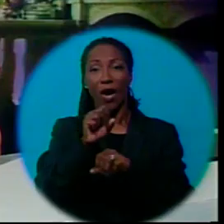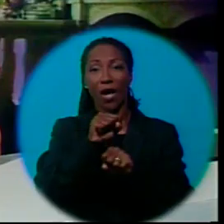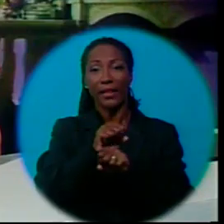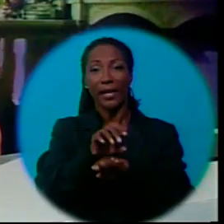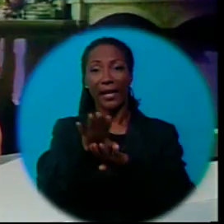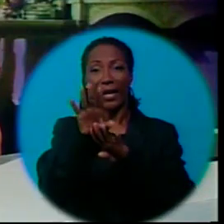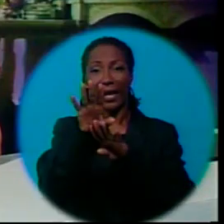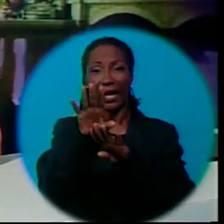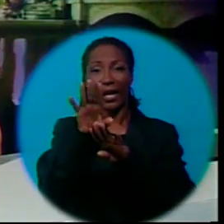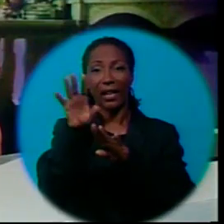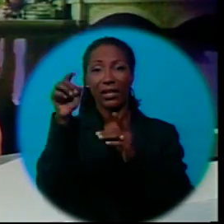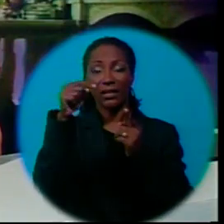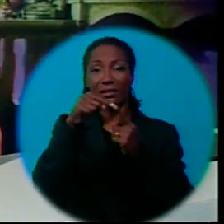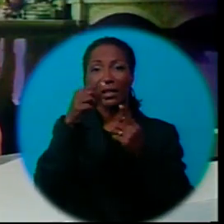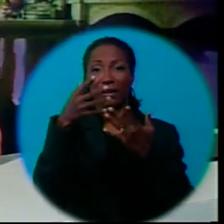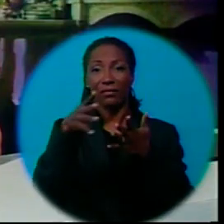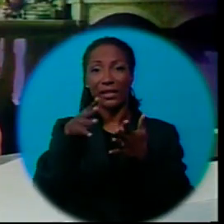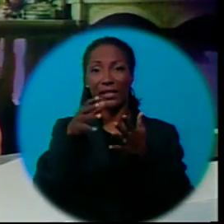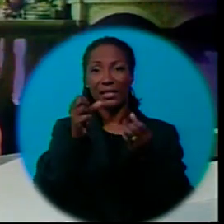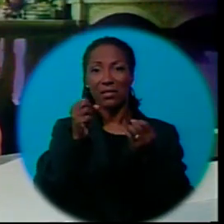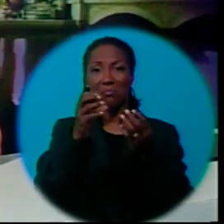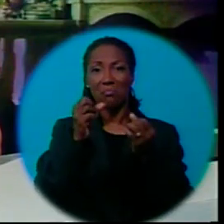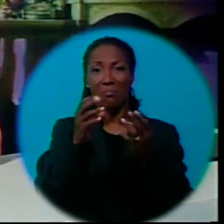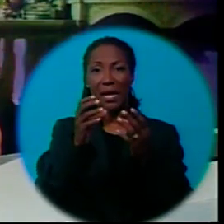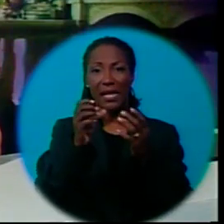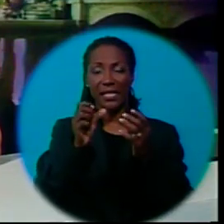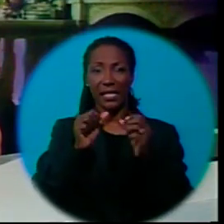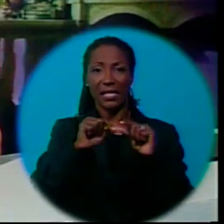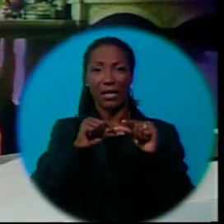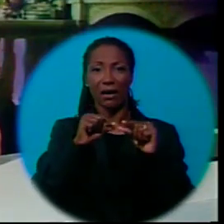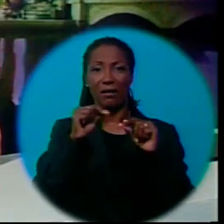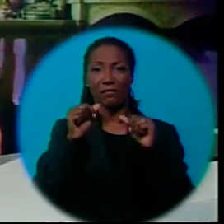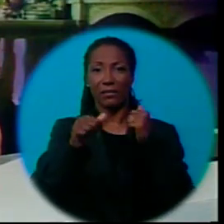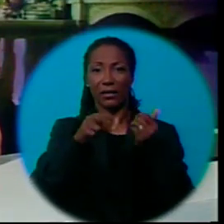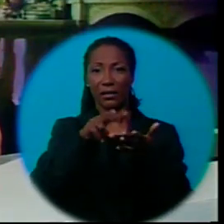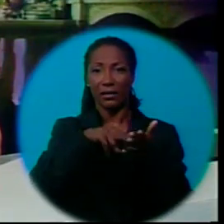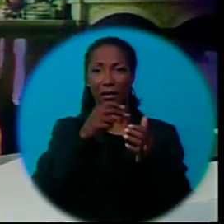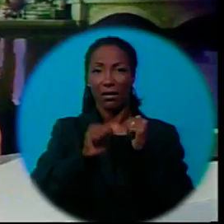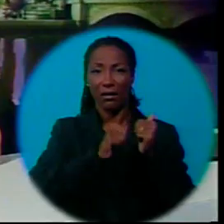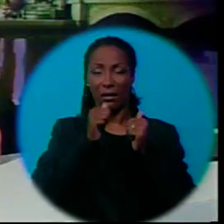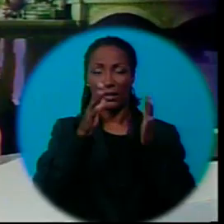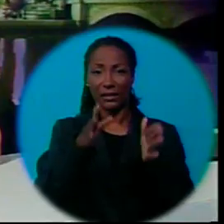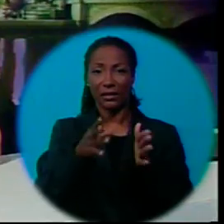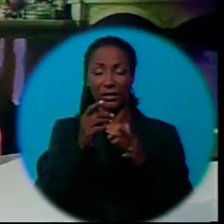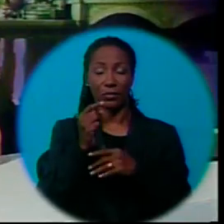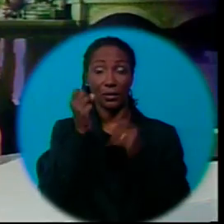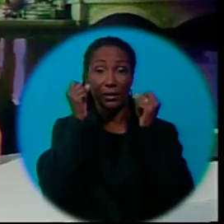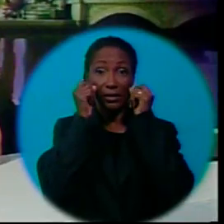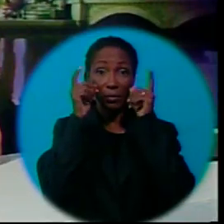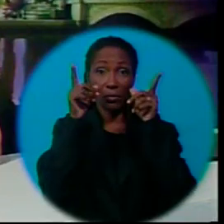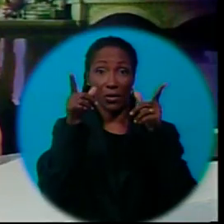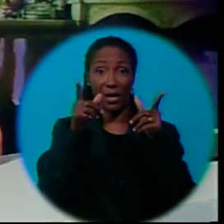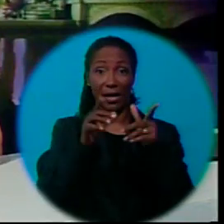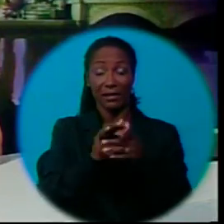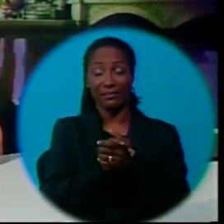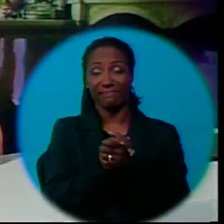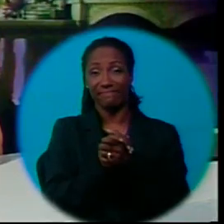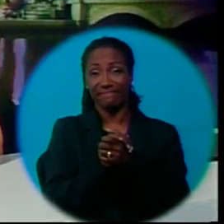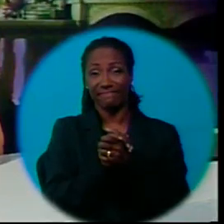its climax many of the big acts were also surprised at how much the show has grown Shane Seeley has a snapshot